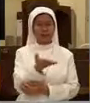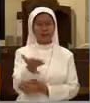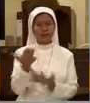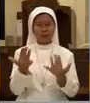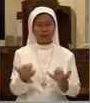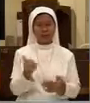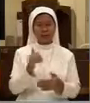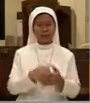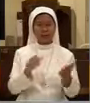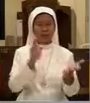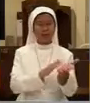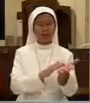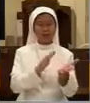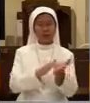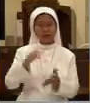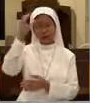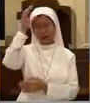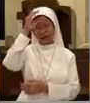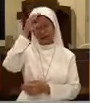Catholic schools, no po?